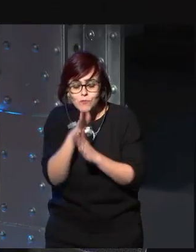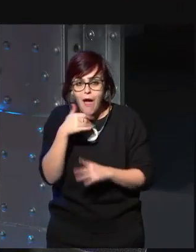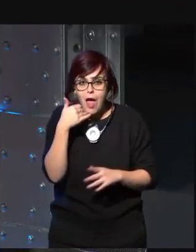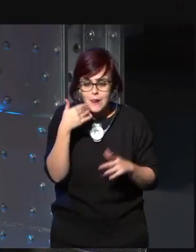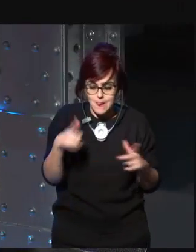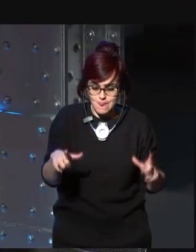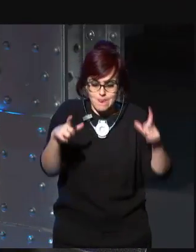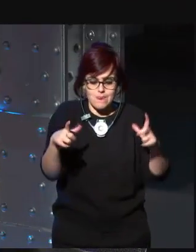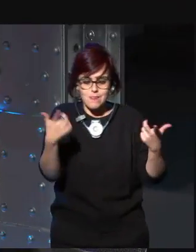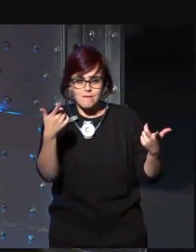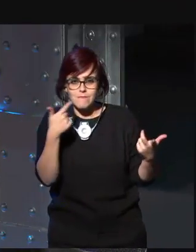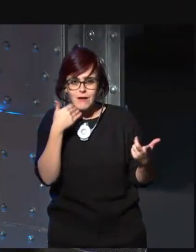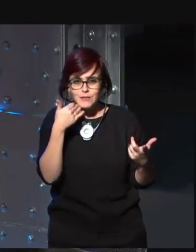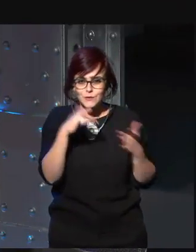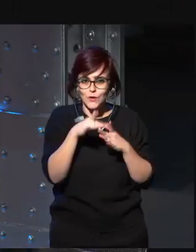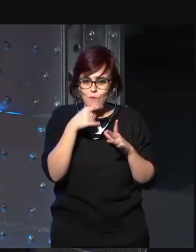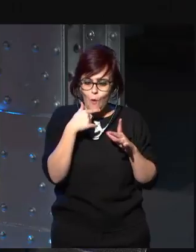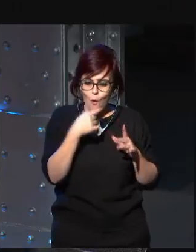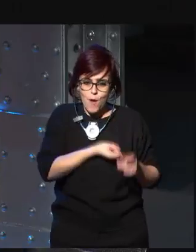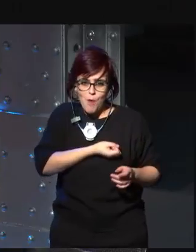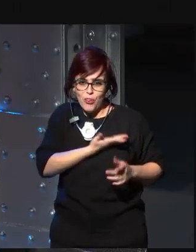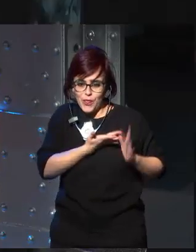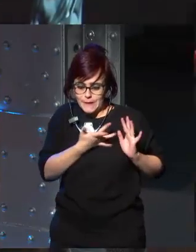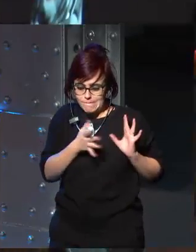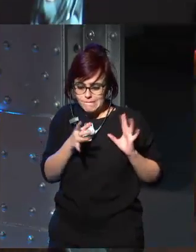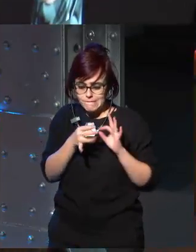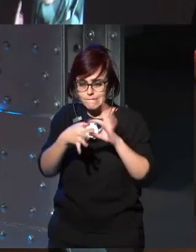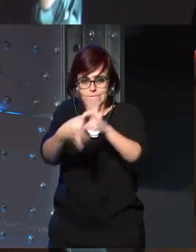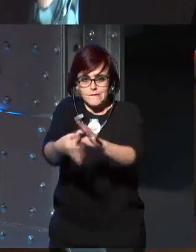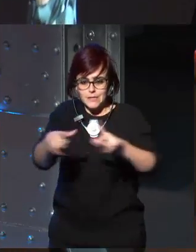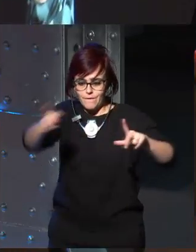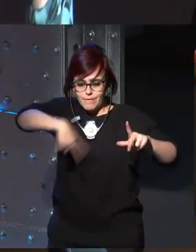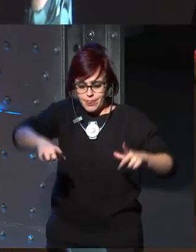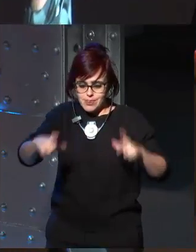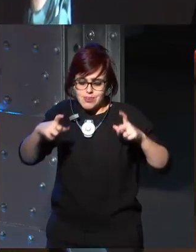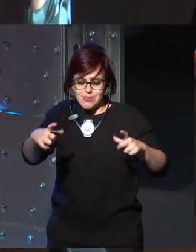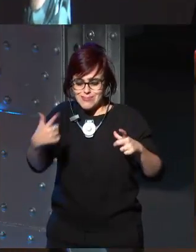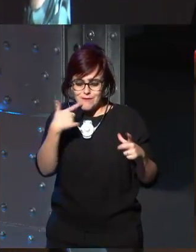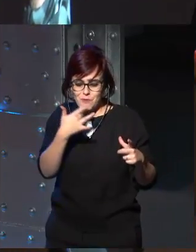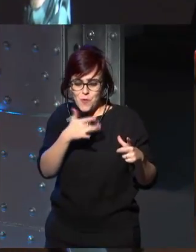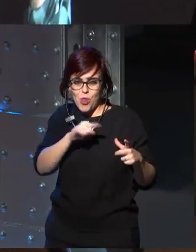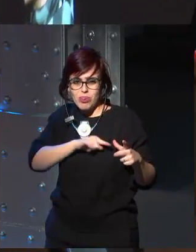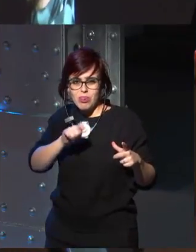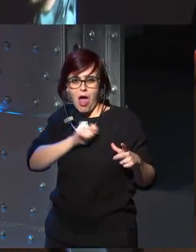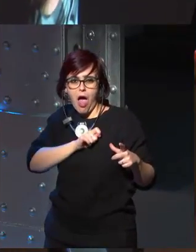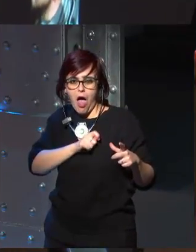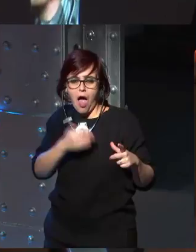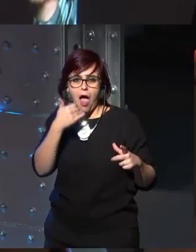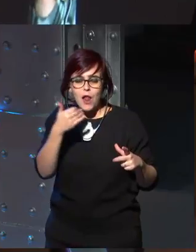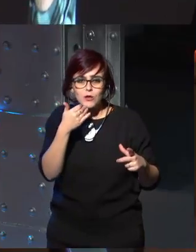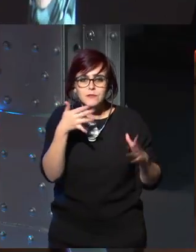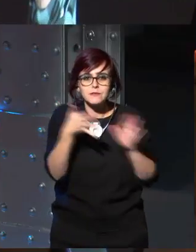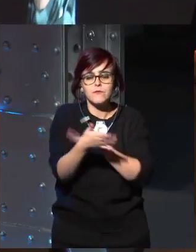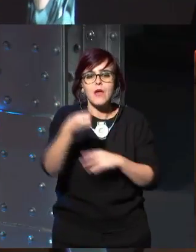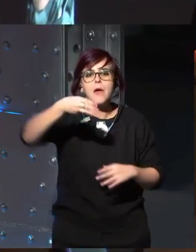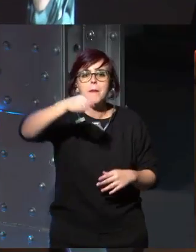you've got that object in front of you, and there's an emotional link, and it allows you to listen to music in a